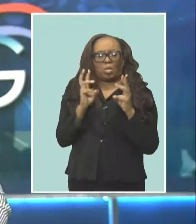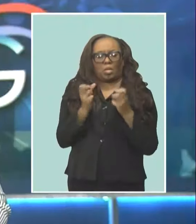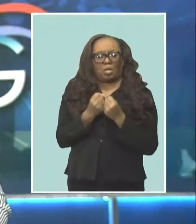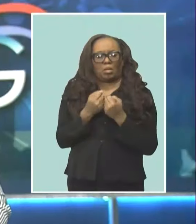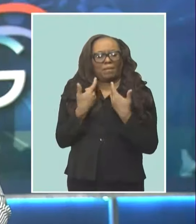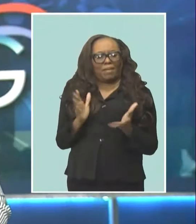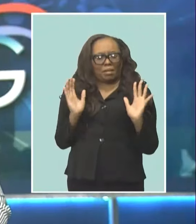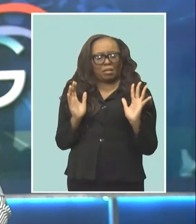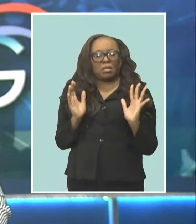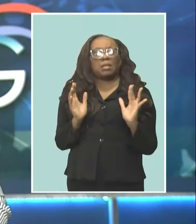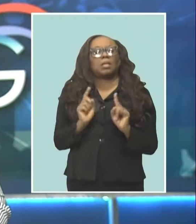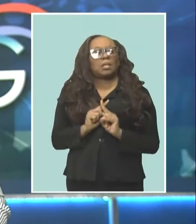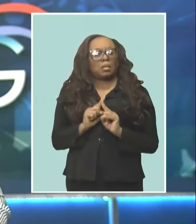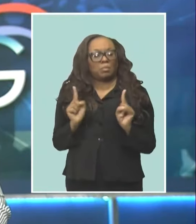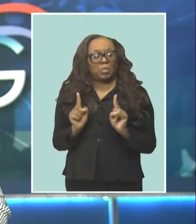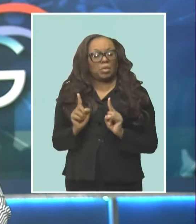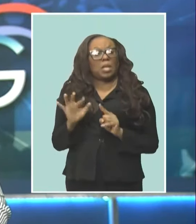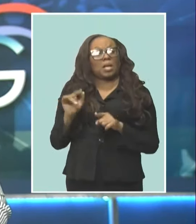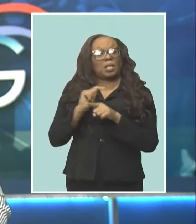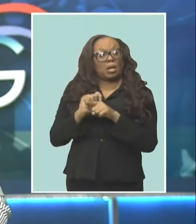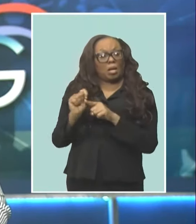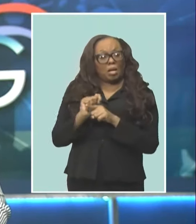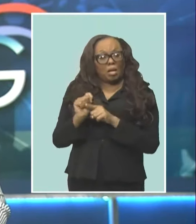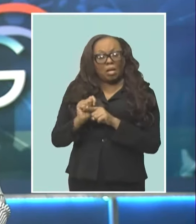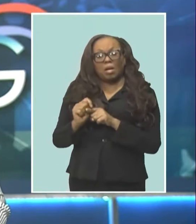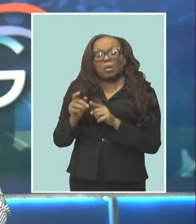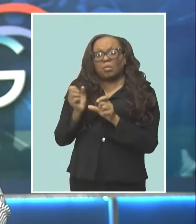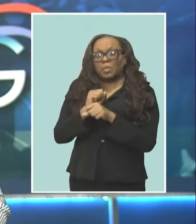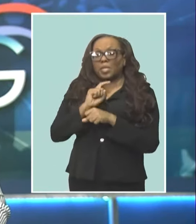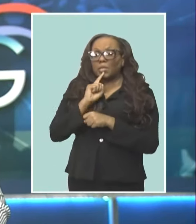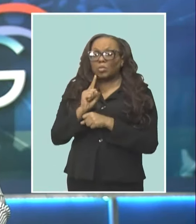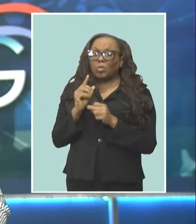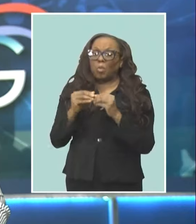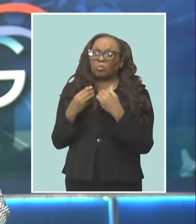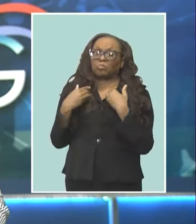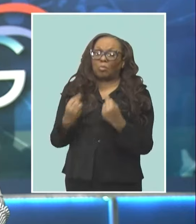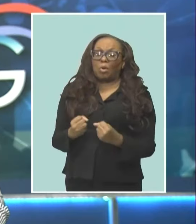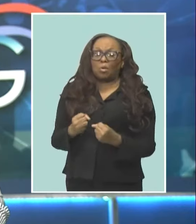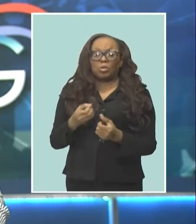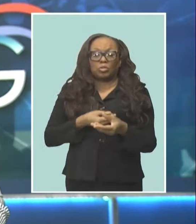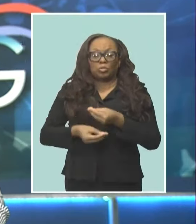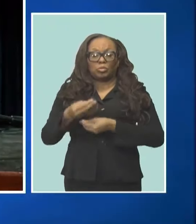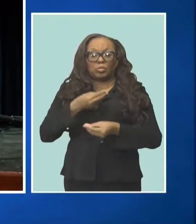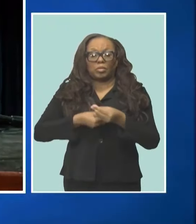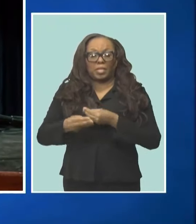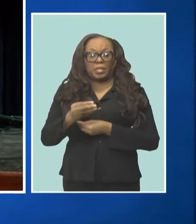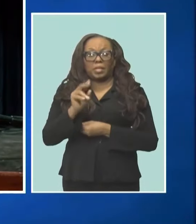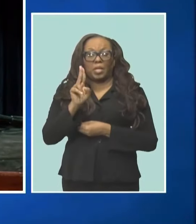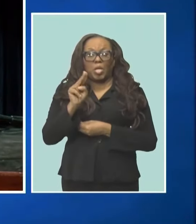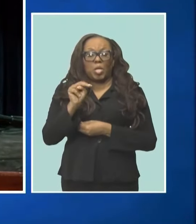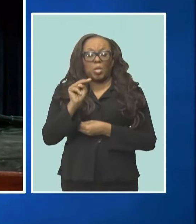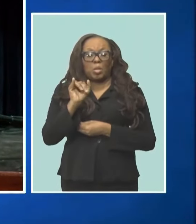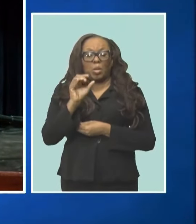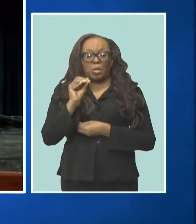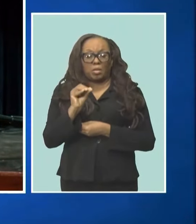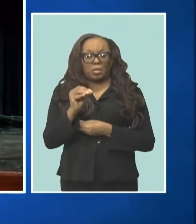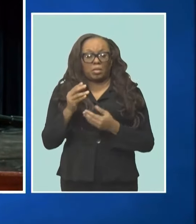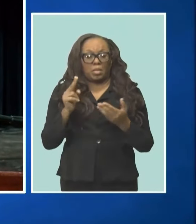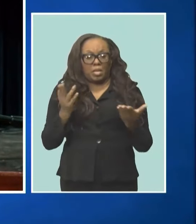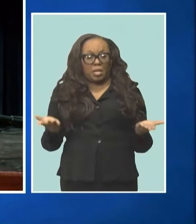workshops, but a catalyst for reinforcing trade unionism in Barbados. It is a